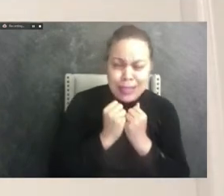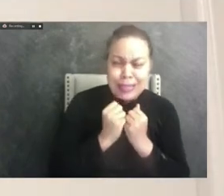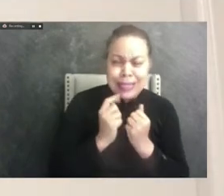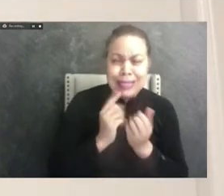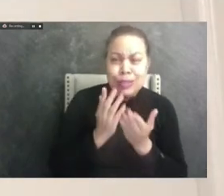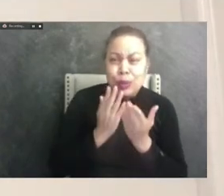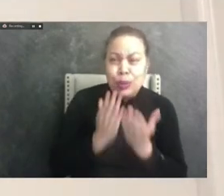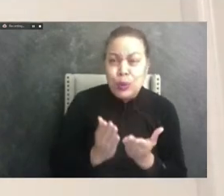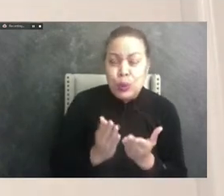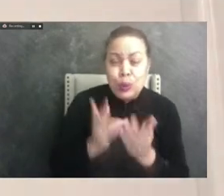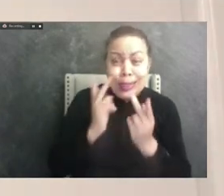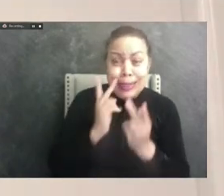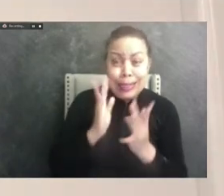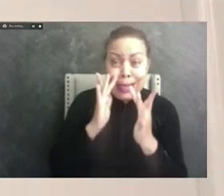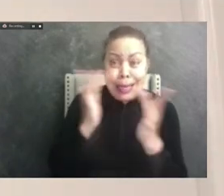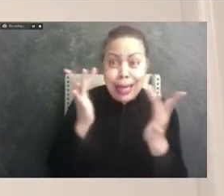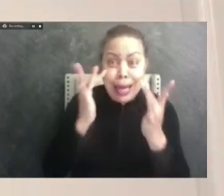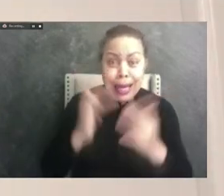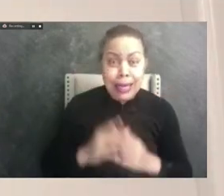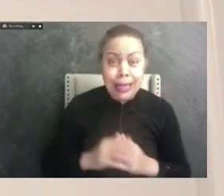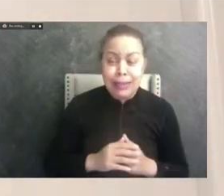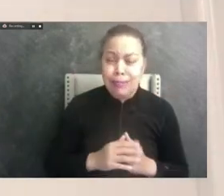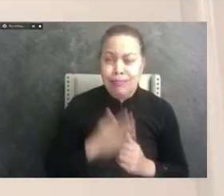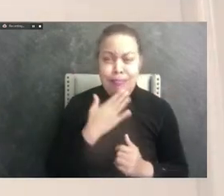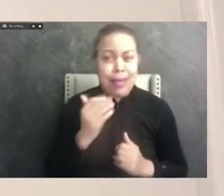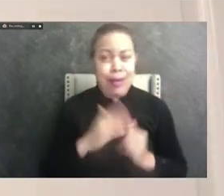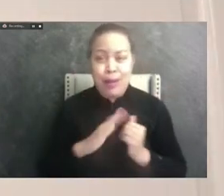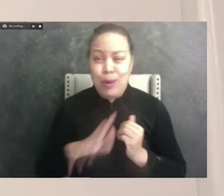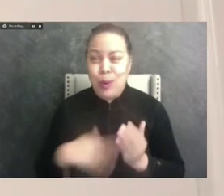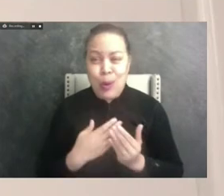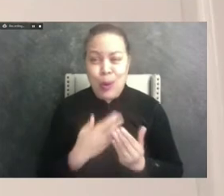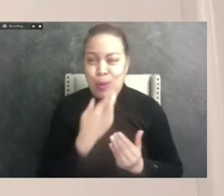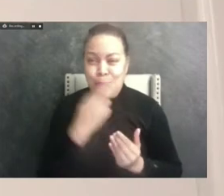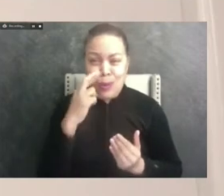your eyes than all the roses in the world.